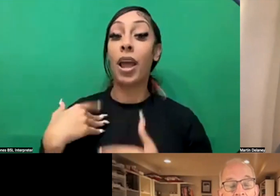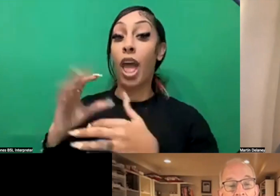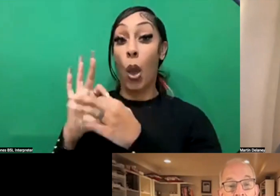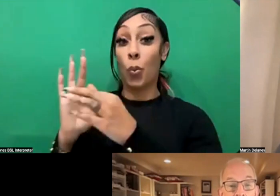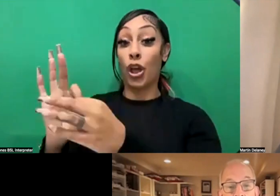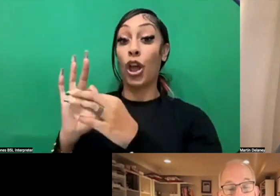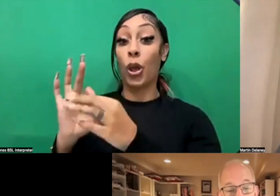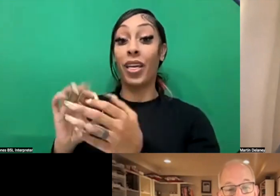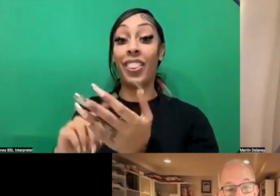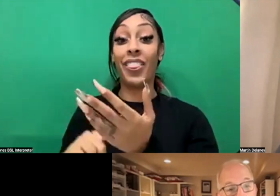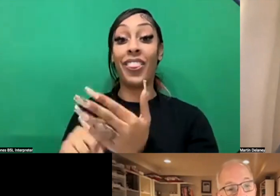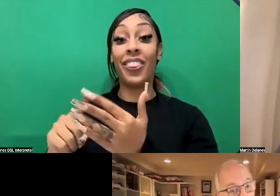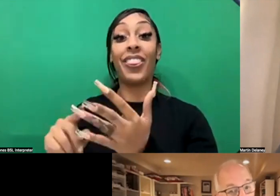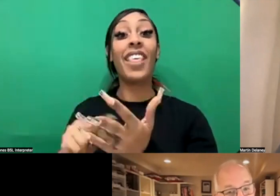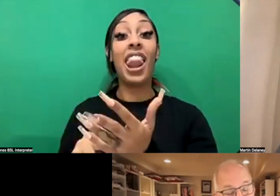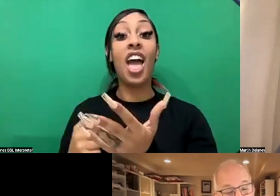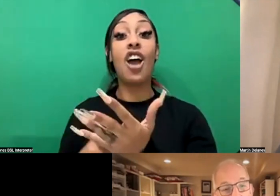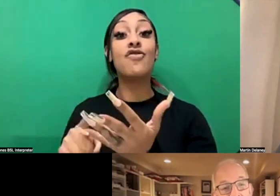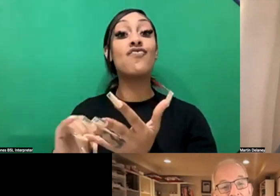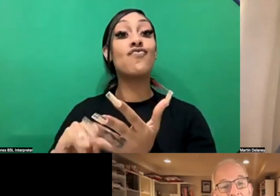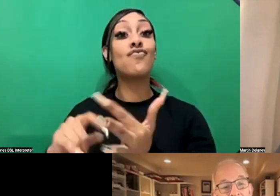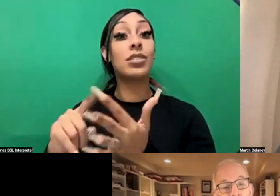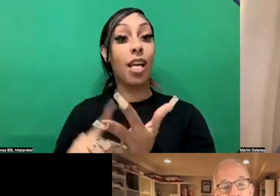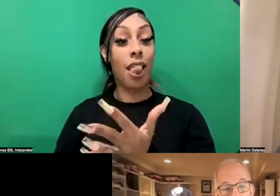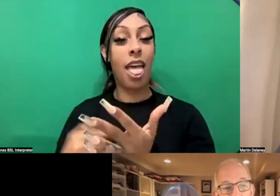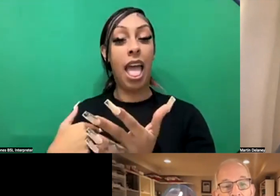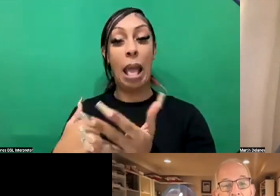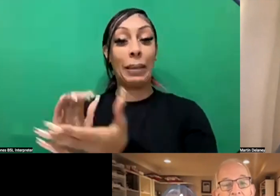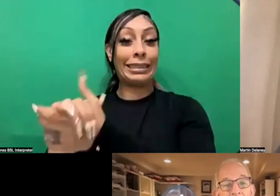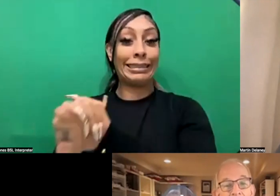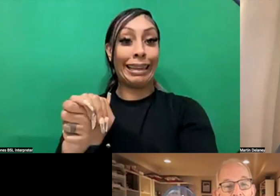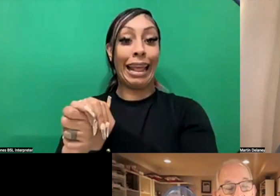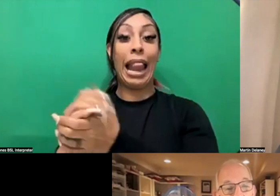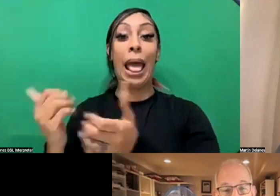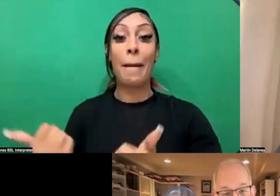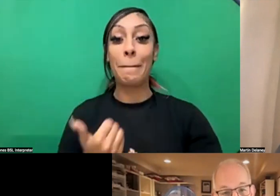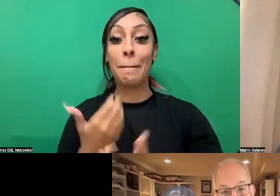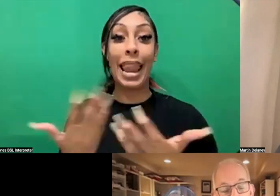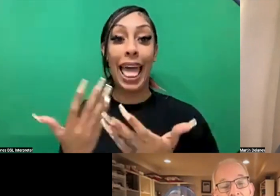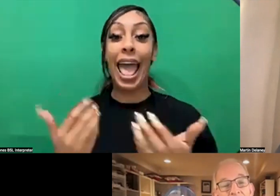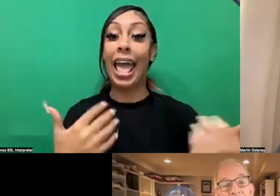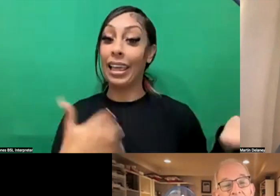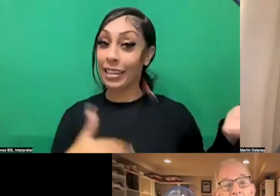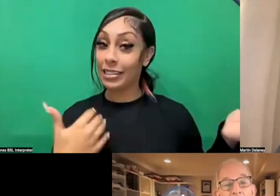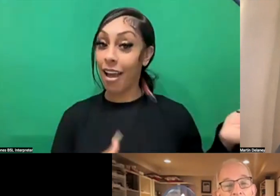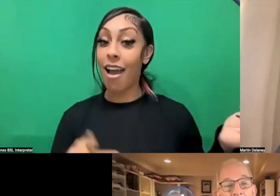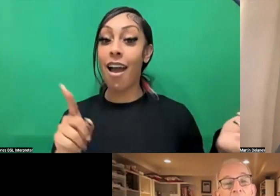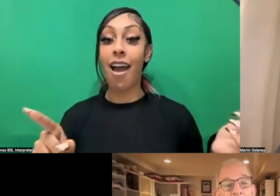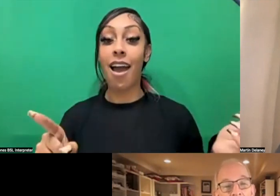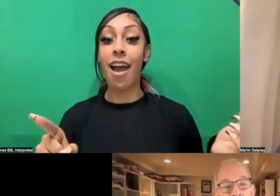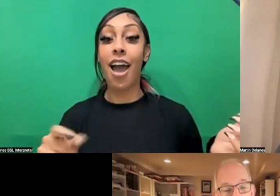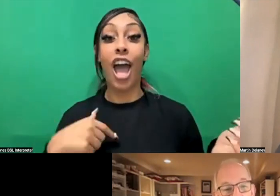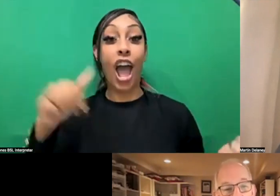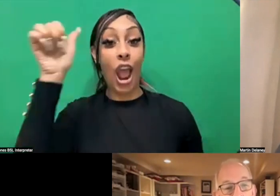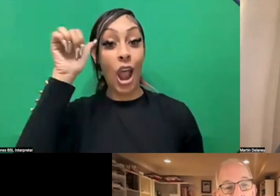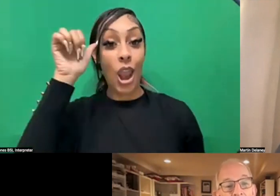I was sort of a package deal. I would play guitar when he'd go on tour. I would engineer his records, and I also knew all